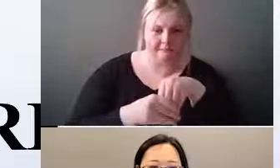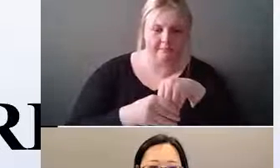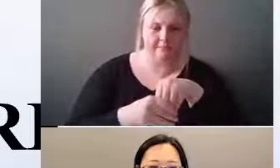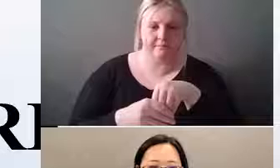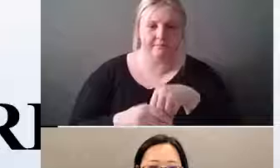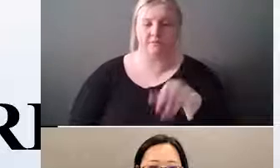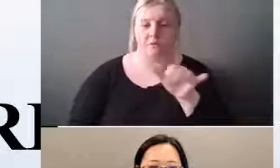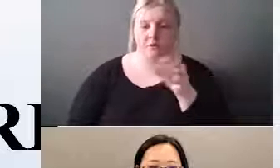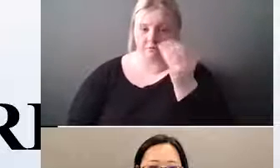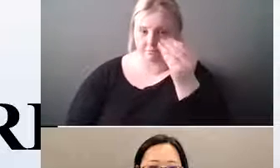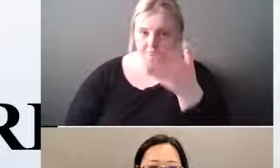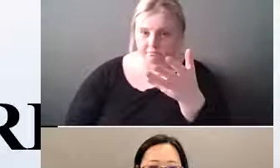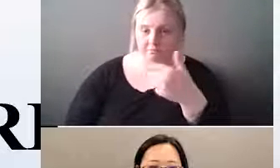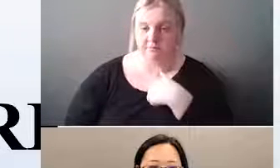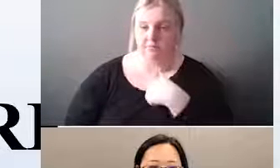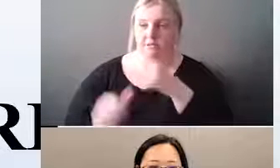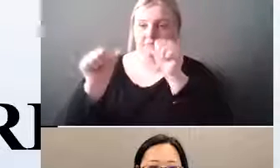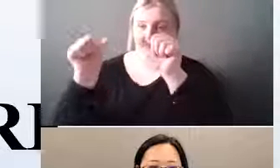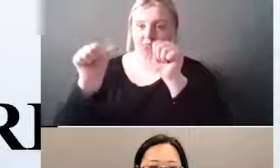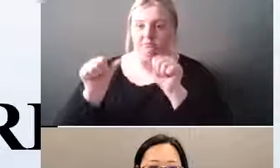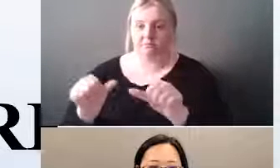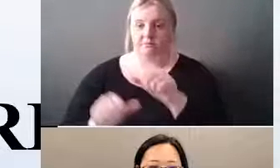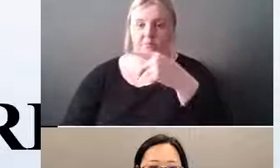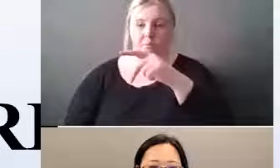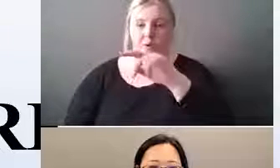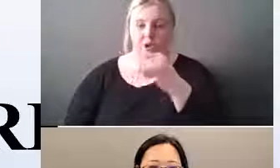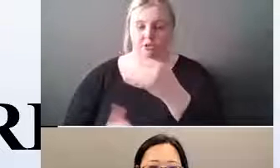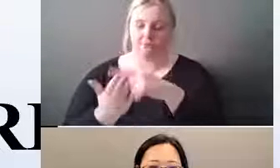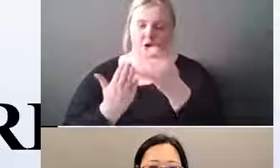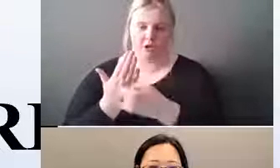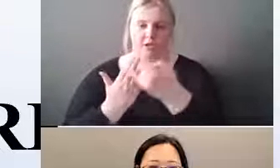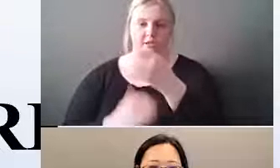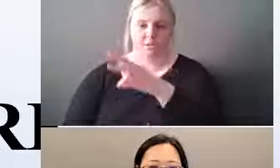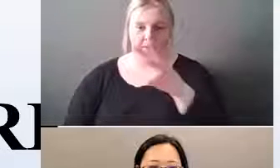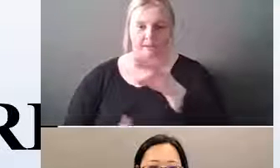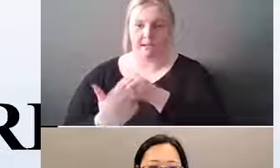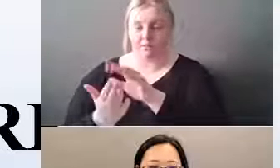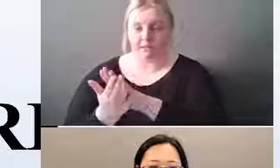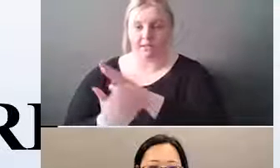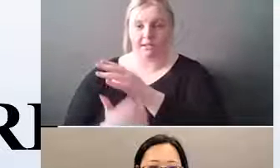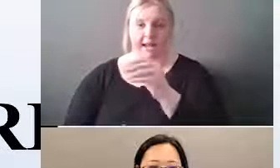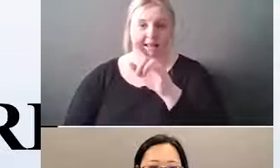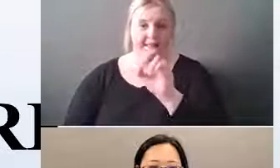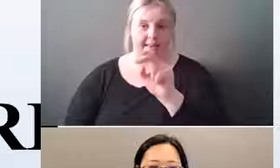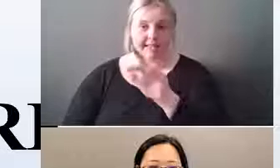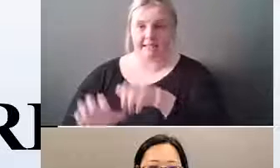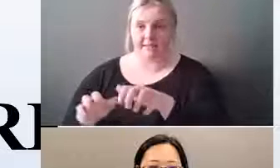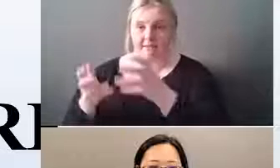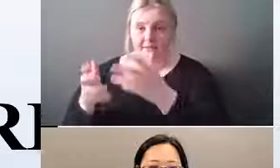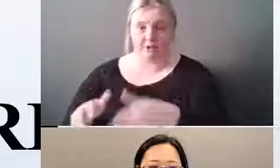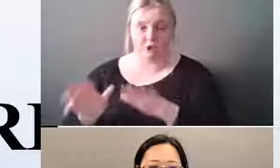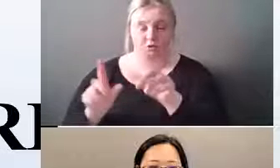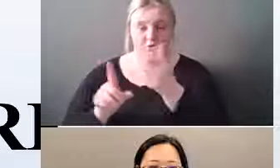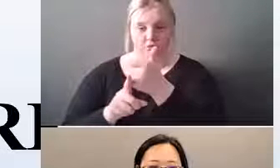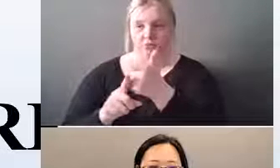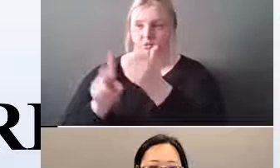FYI, I've actually posted our project website as well as the link to the toolkit itself, where you can